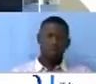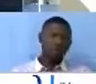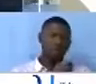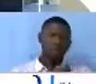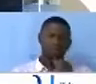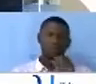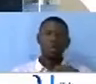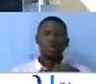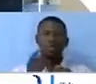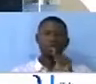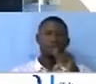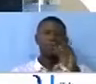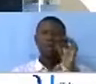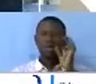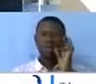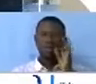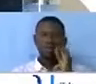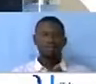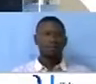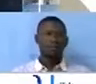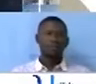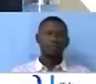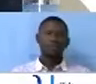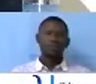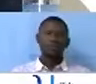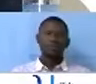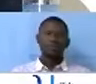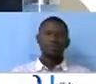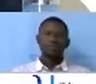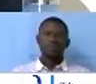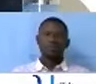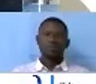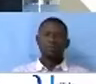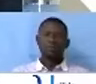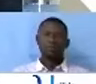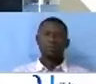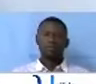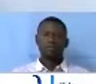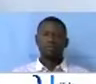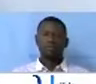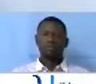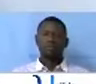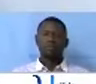all at the NIA premises? No, Mr. Chairman.